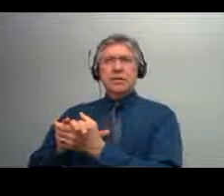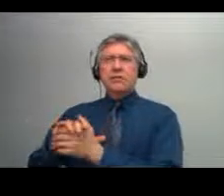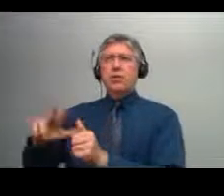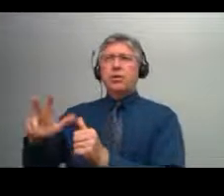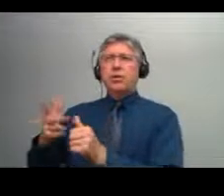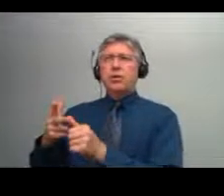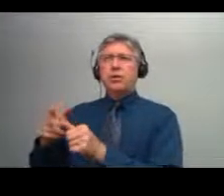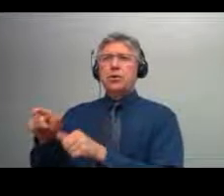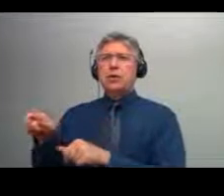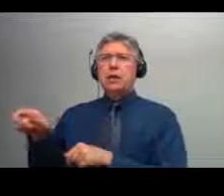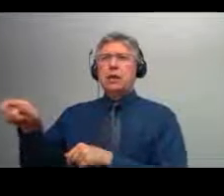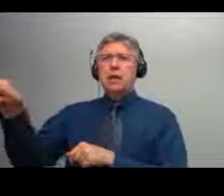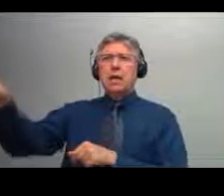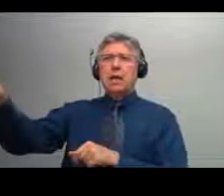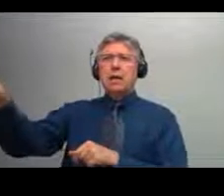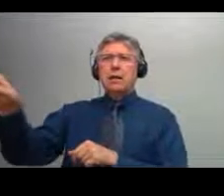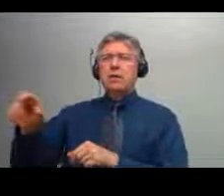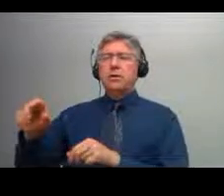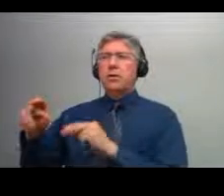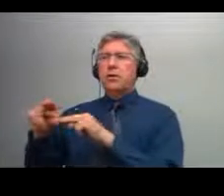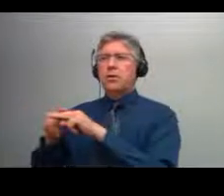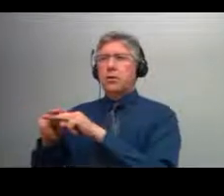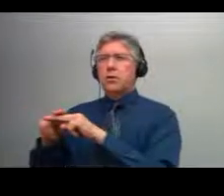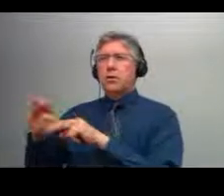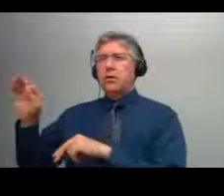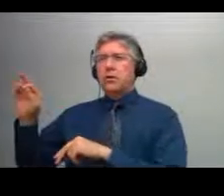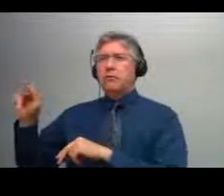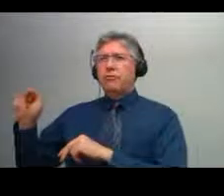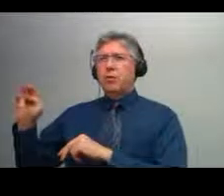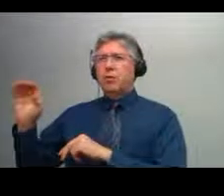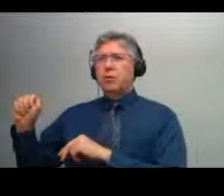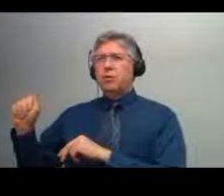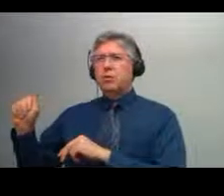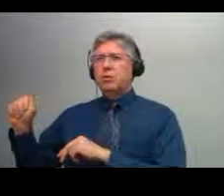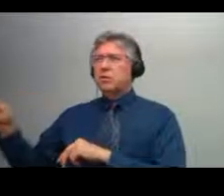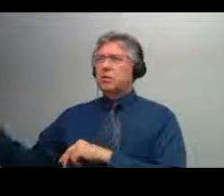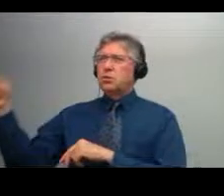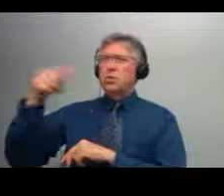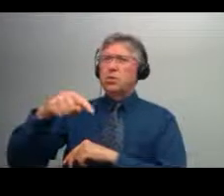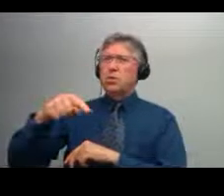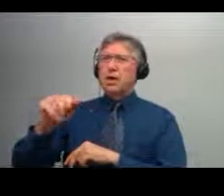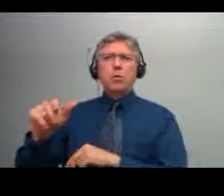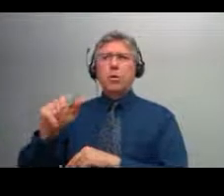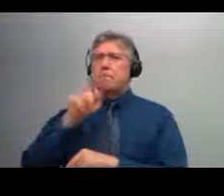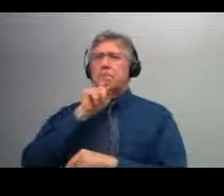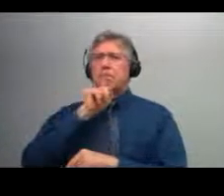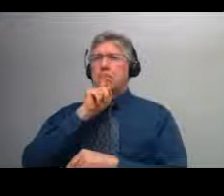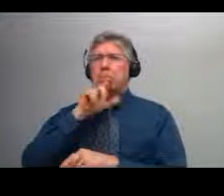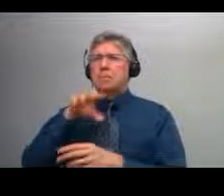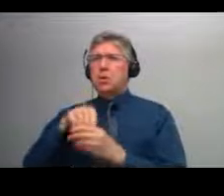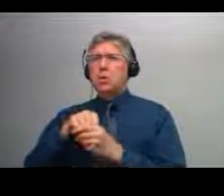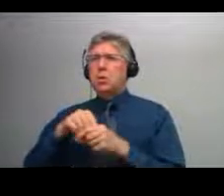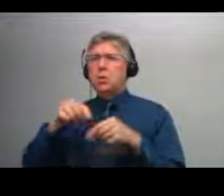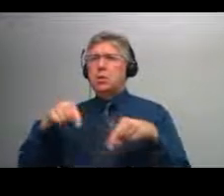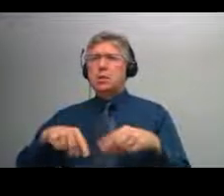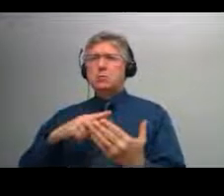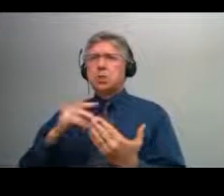the railroad from Franconia to Occoquan, I believe it is, that was not included as part of this